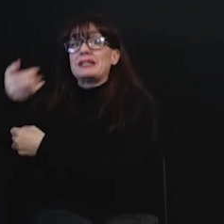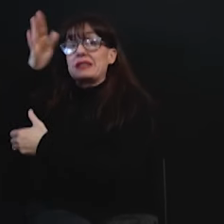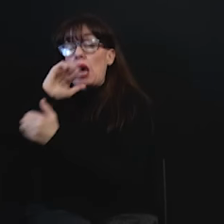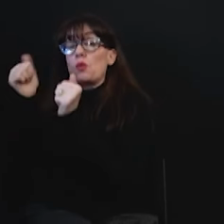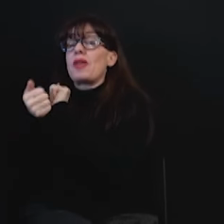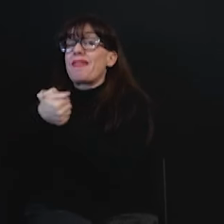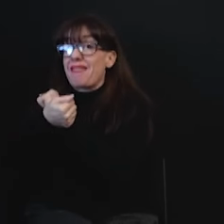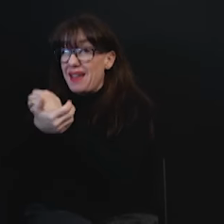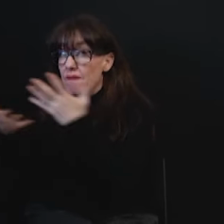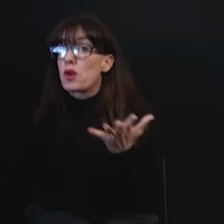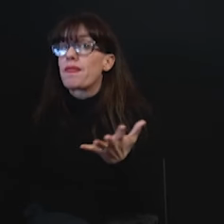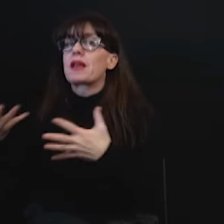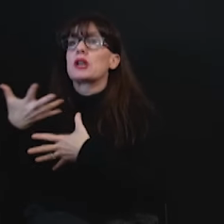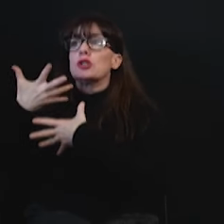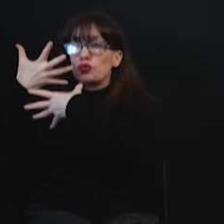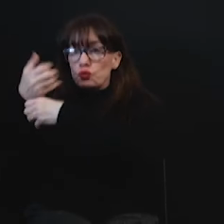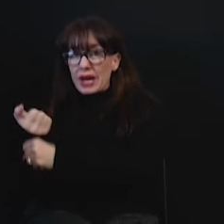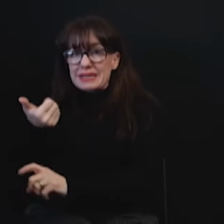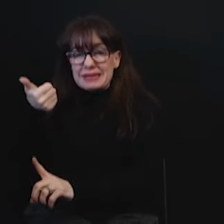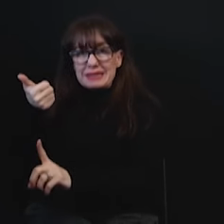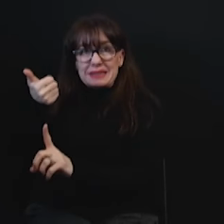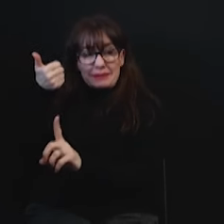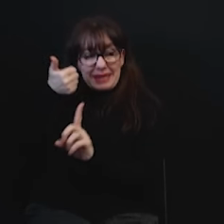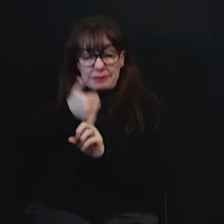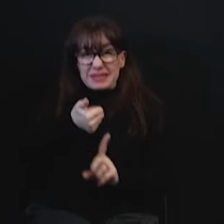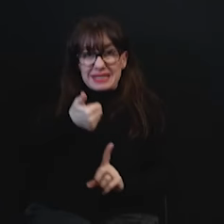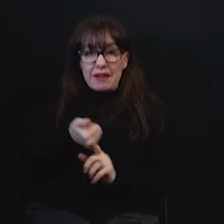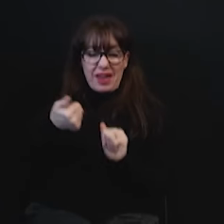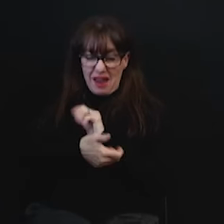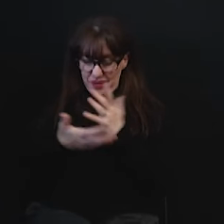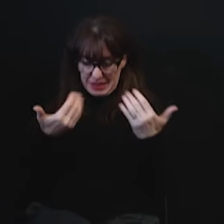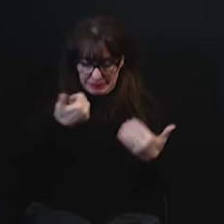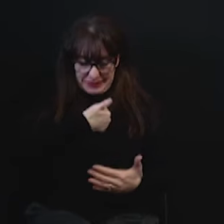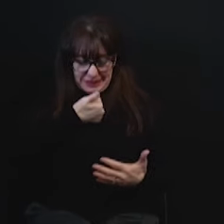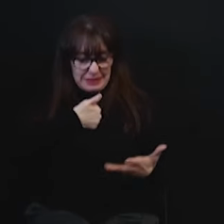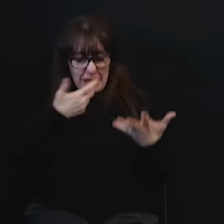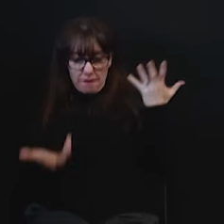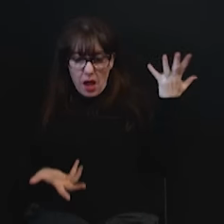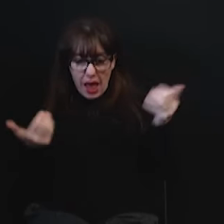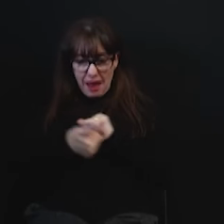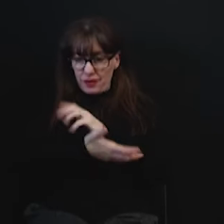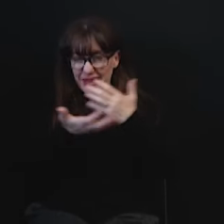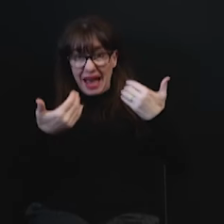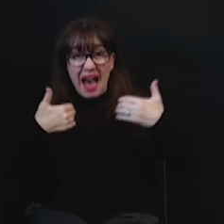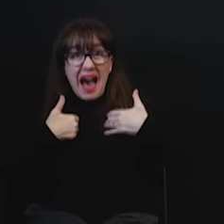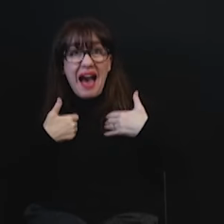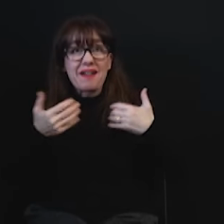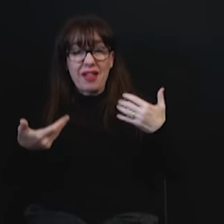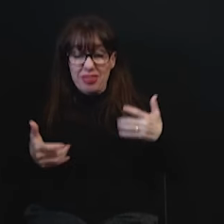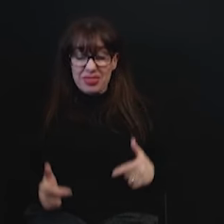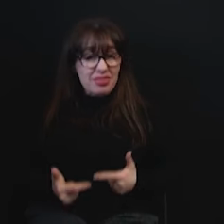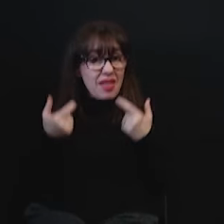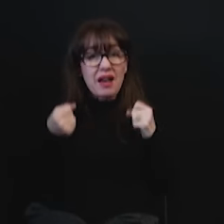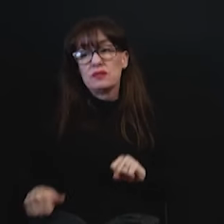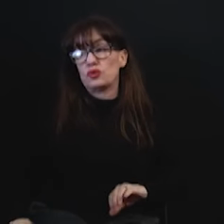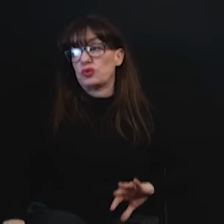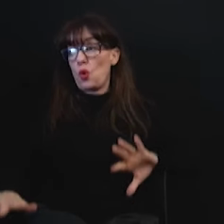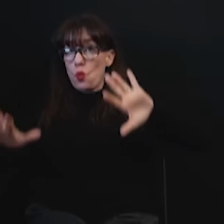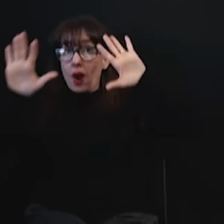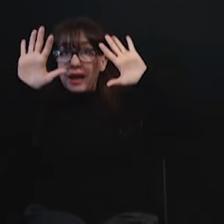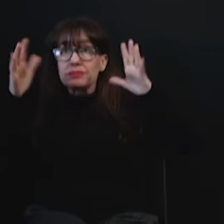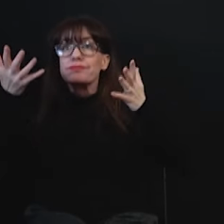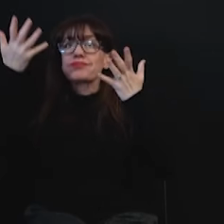everything, if he was going to trust himself, everything about who he was and everything about what he had, everything about giving his life, surrendering his life to